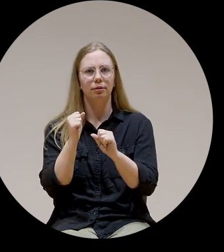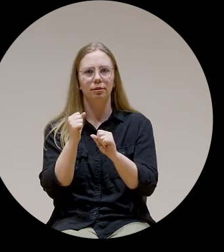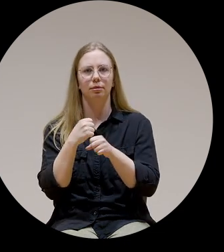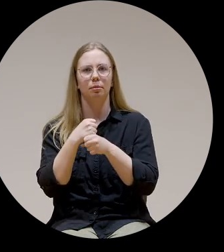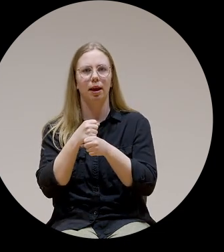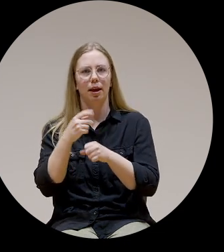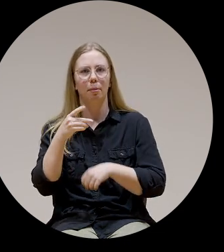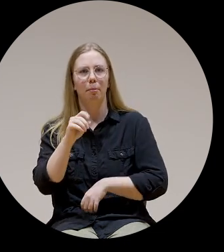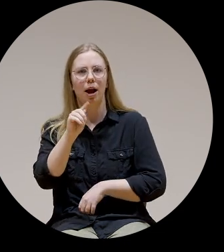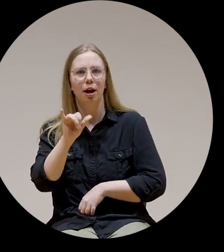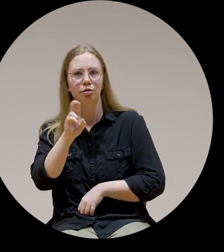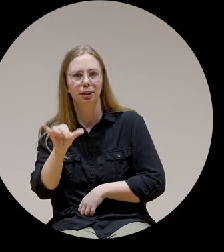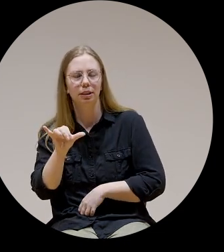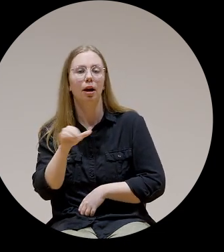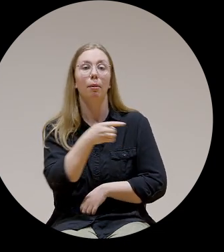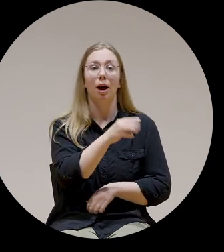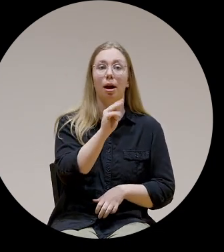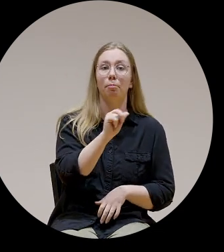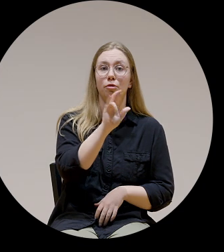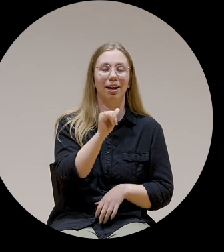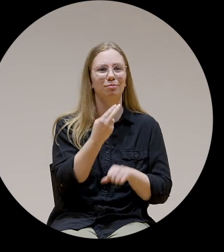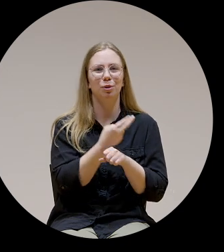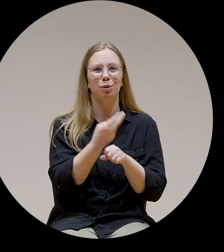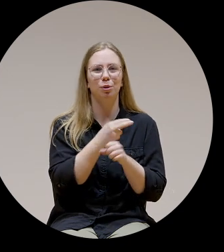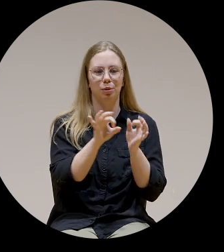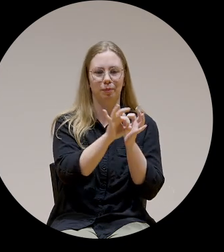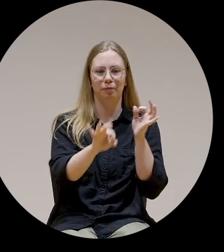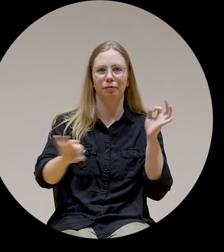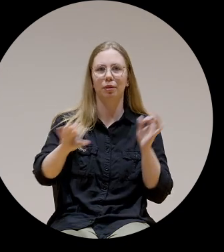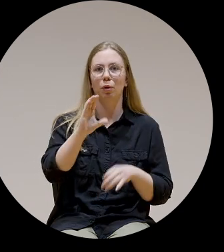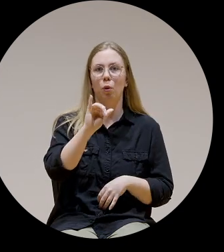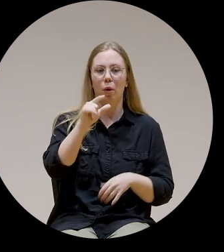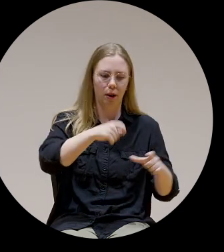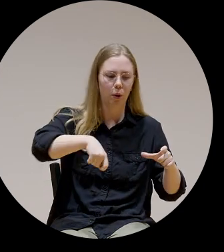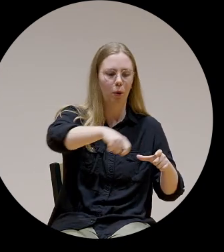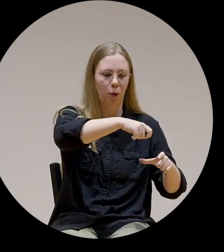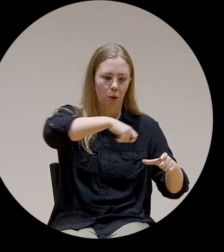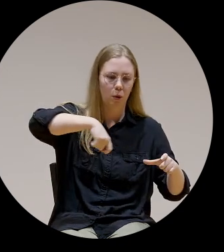seconds. Whereas for Maria, you coil and you coil and you smooth, and it takes a long time.